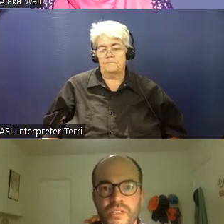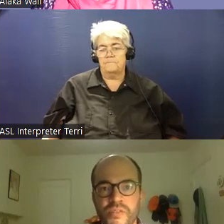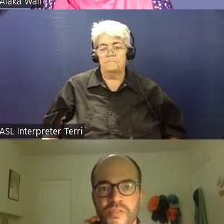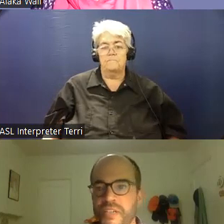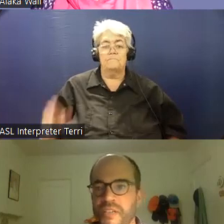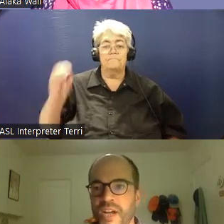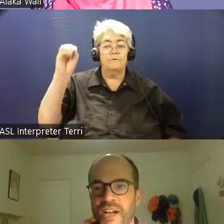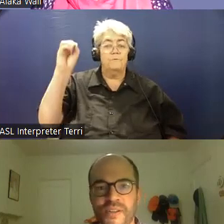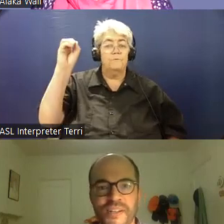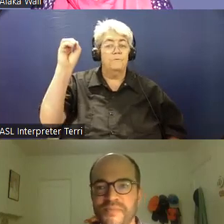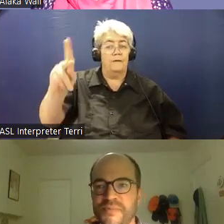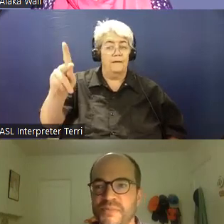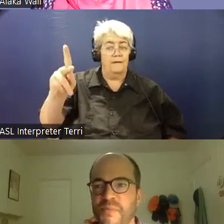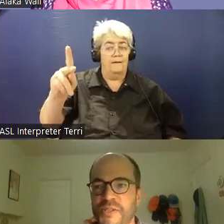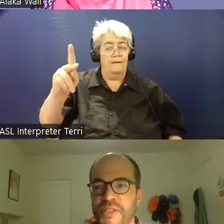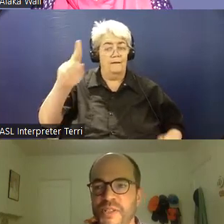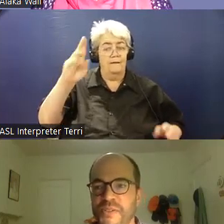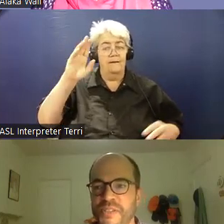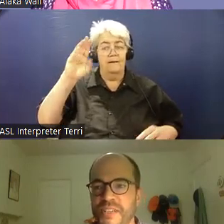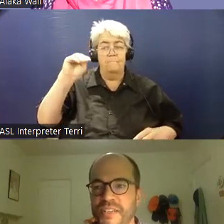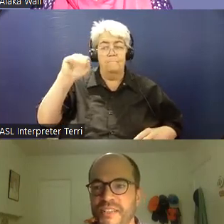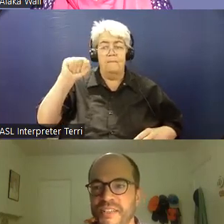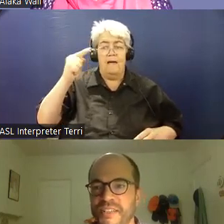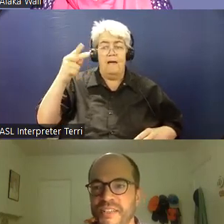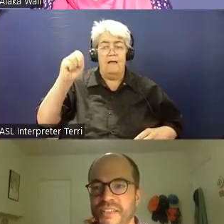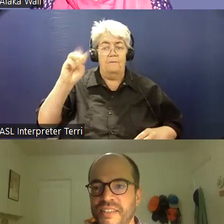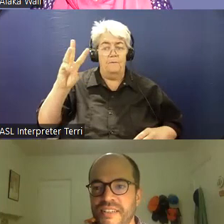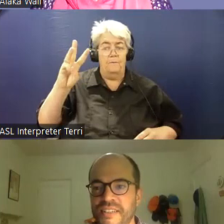Okay, hello everybody. Wow, I just watching those